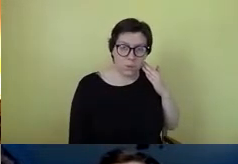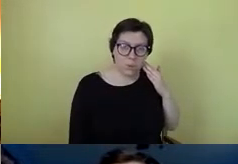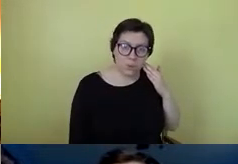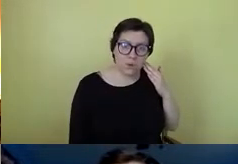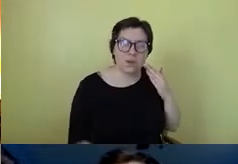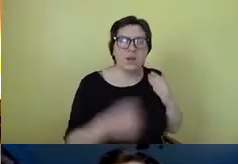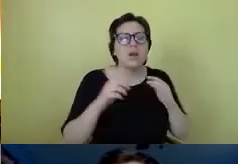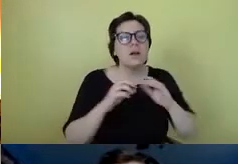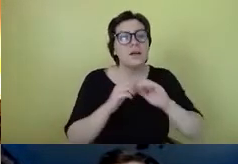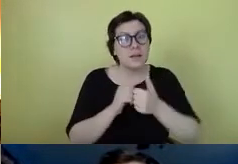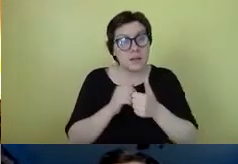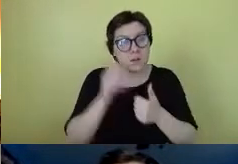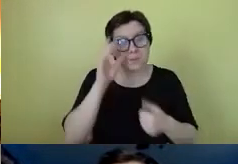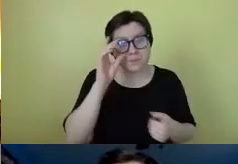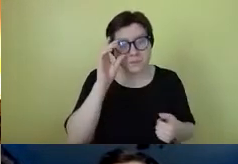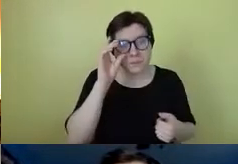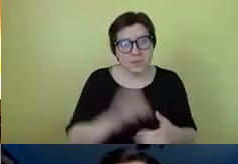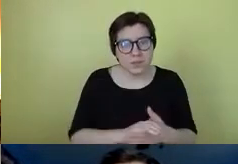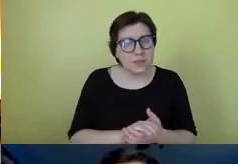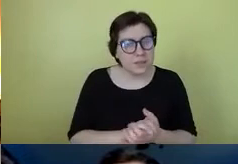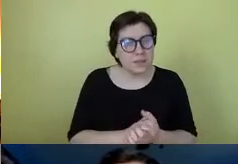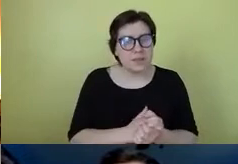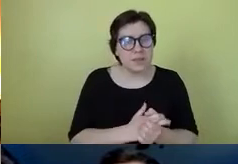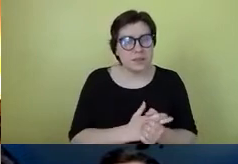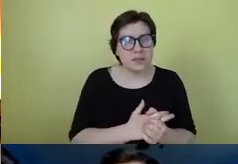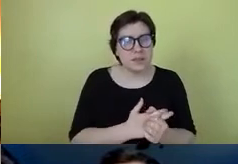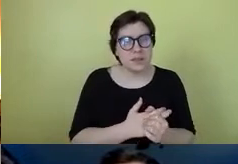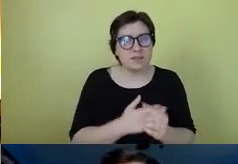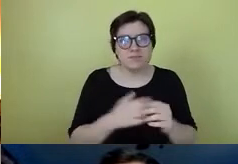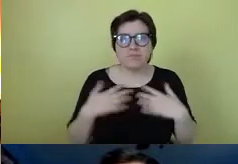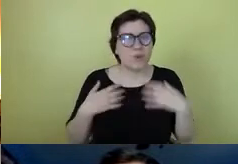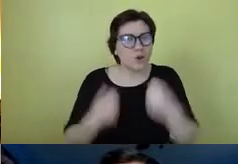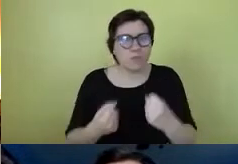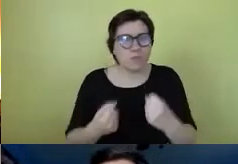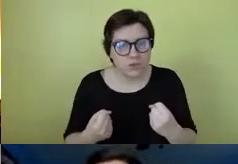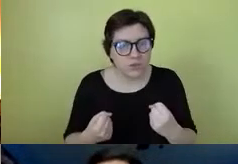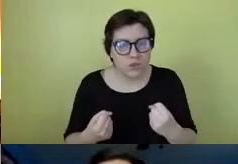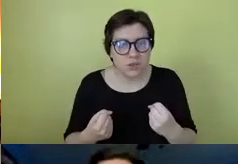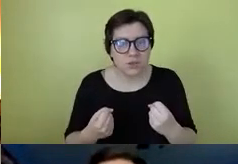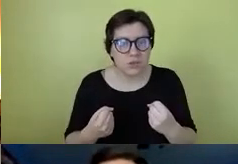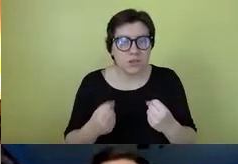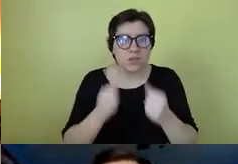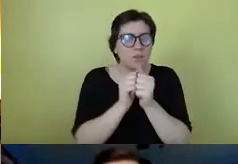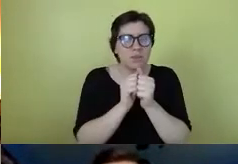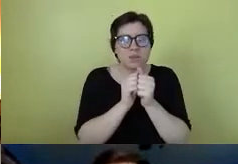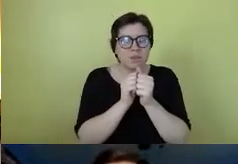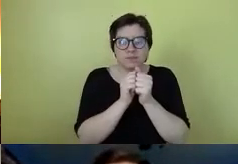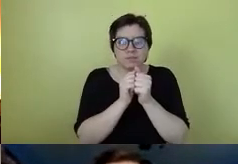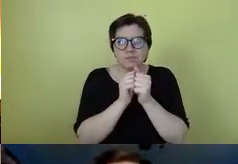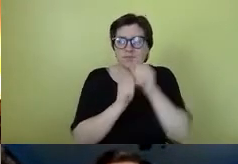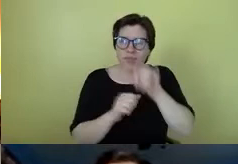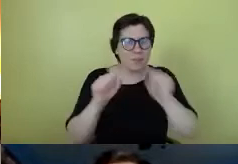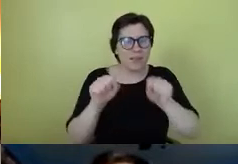the only way you can do it is with courage and with the capacity to jump in